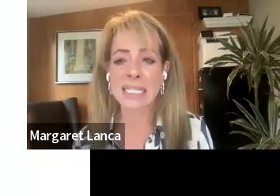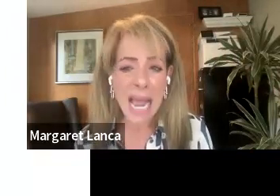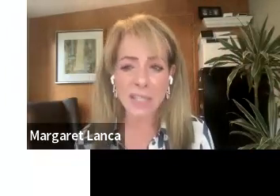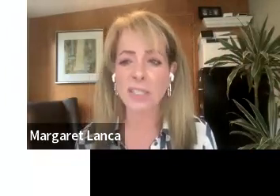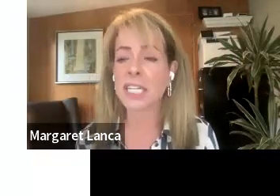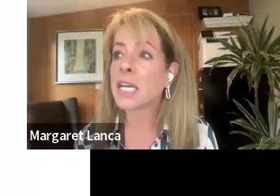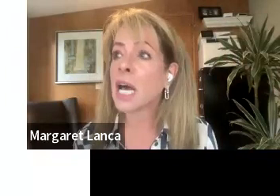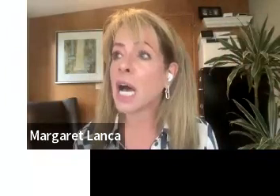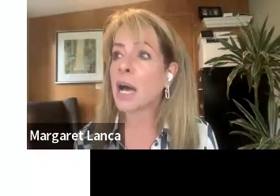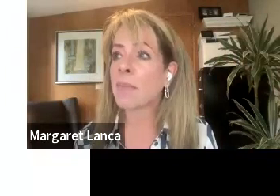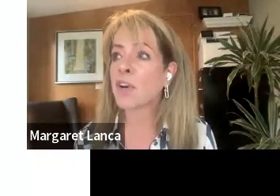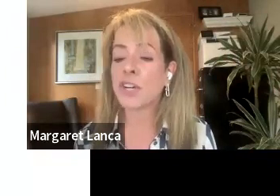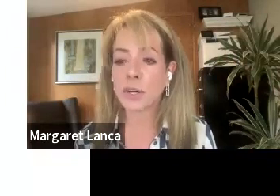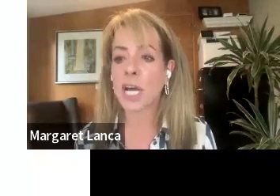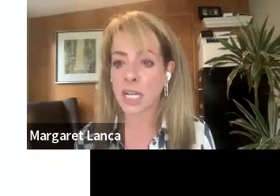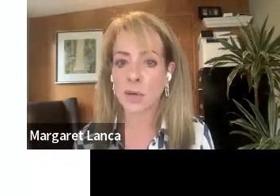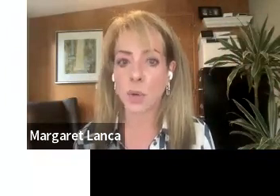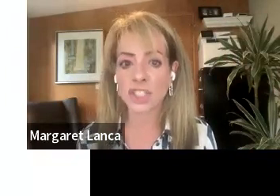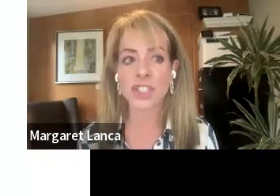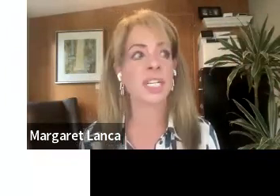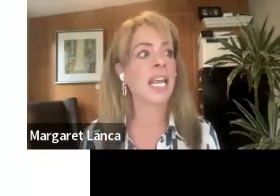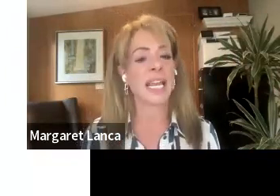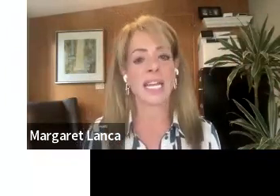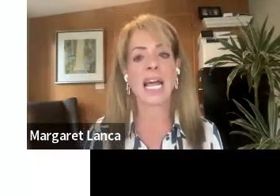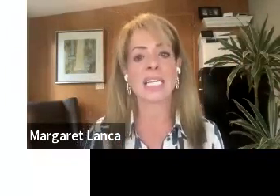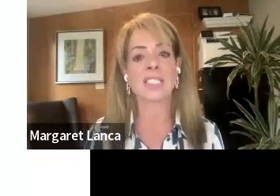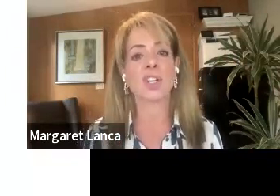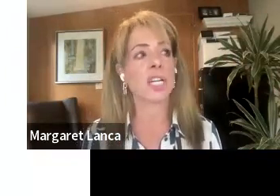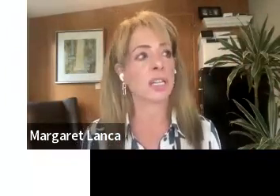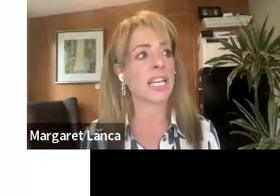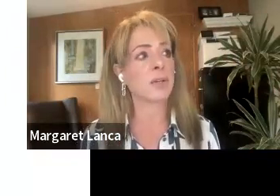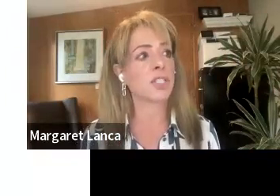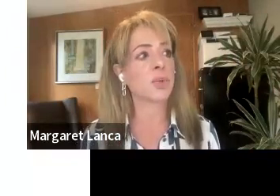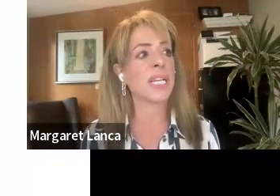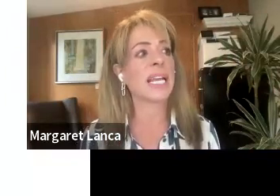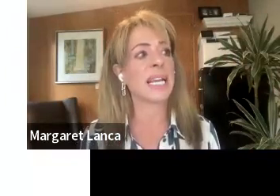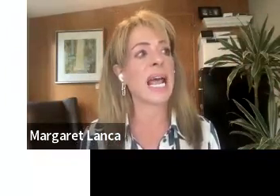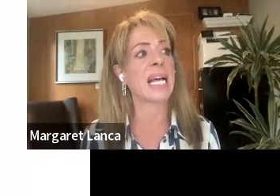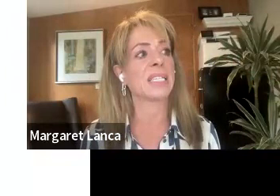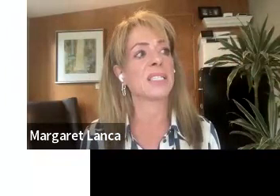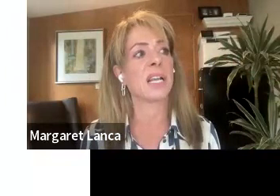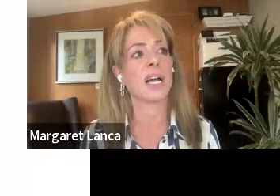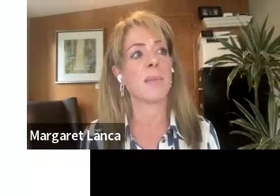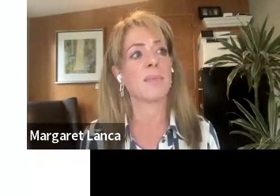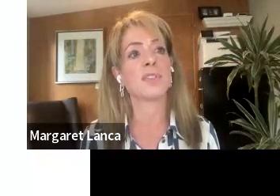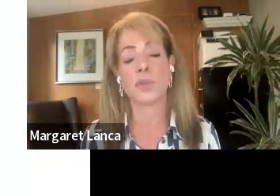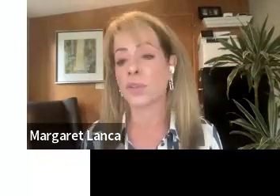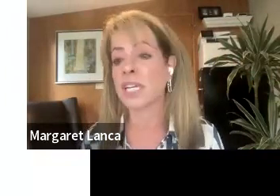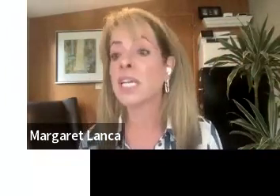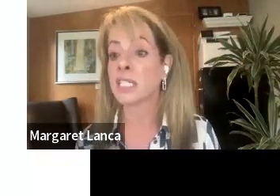it's not an exactly clear-cut question. It has a lot of layers to it, and it